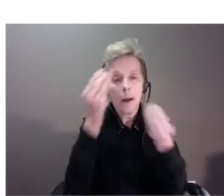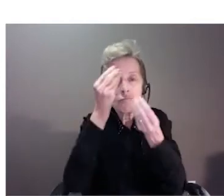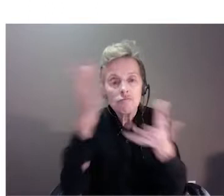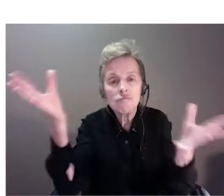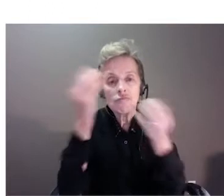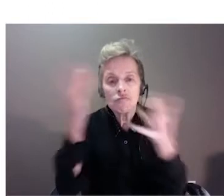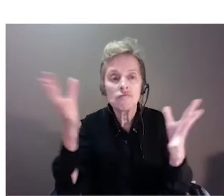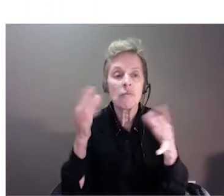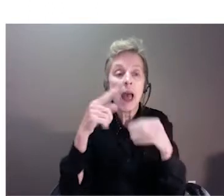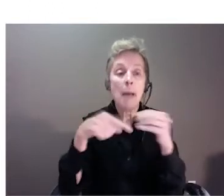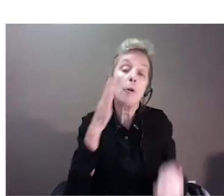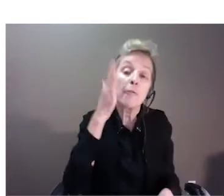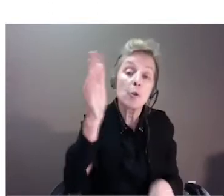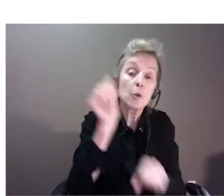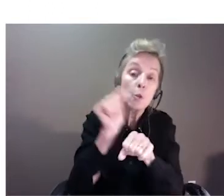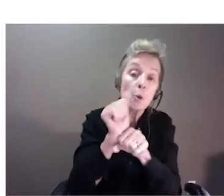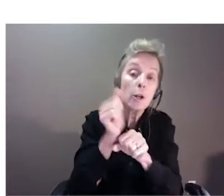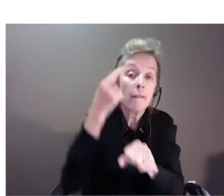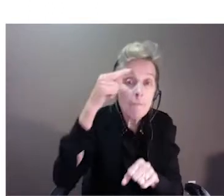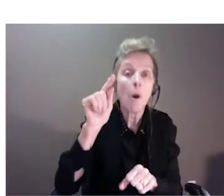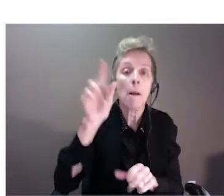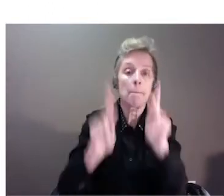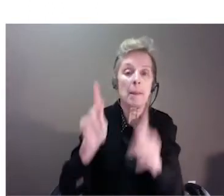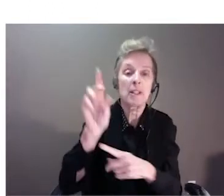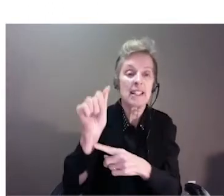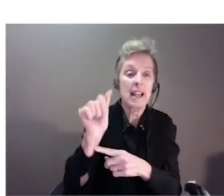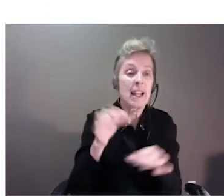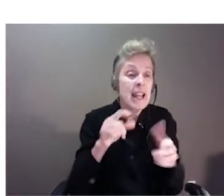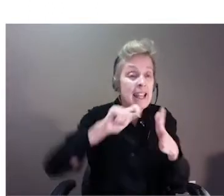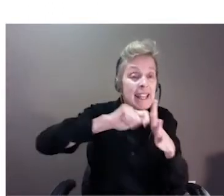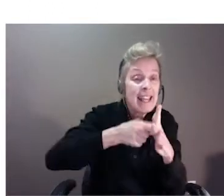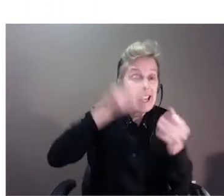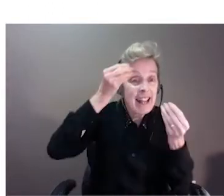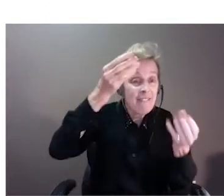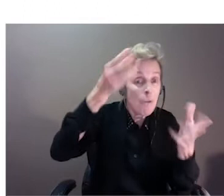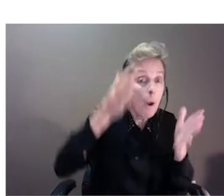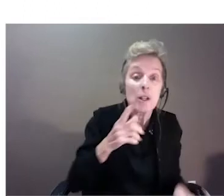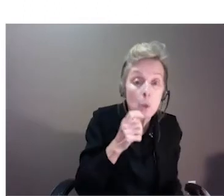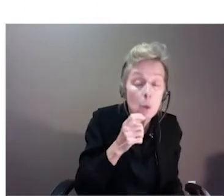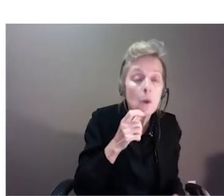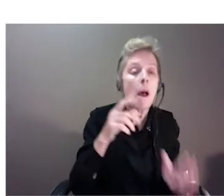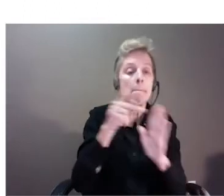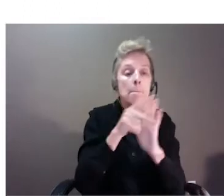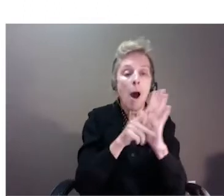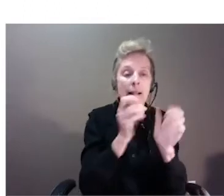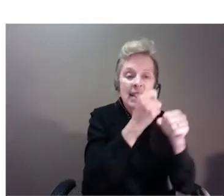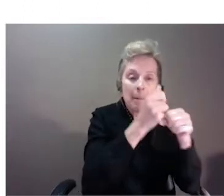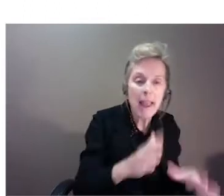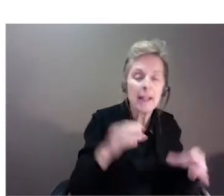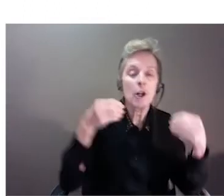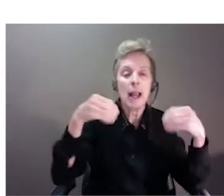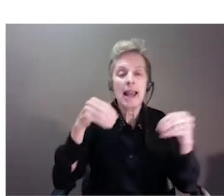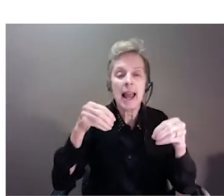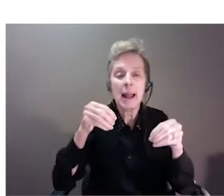as it relates to people with disabilities. By key informants, we mean policymakers, future work experts, labor market